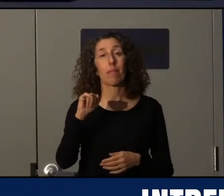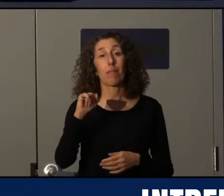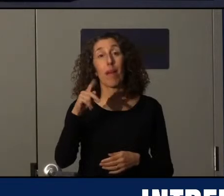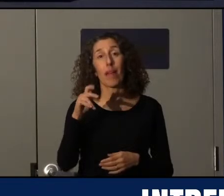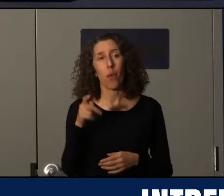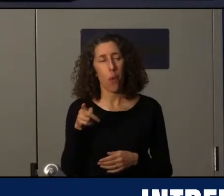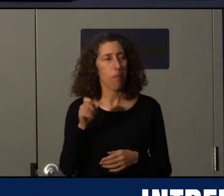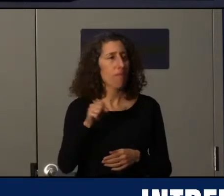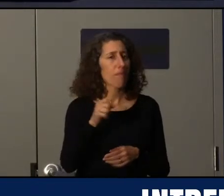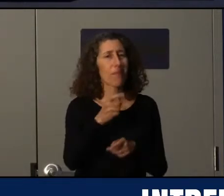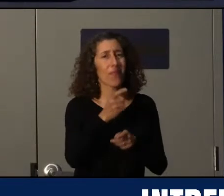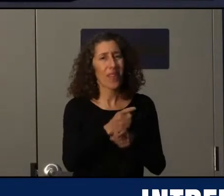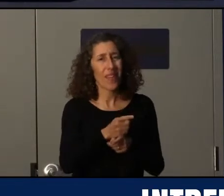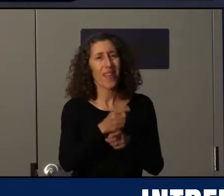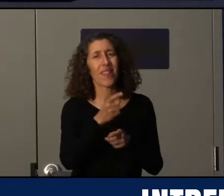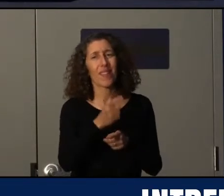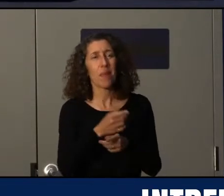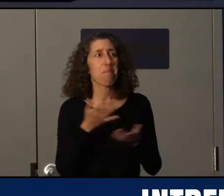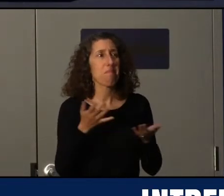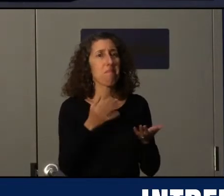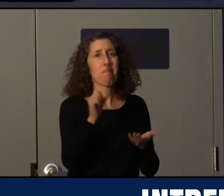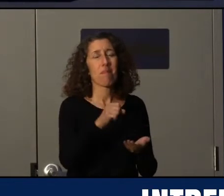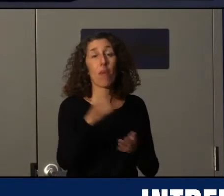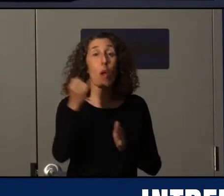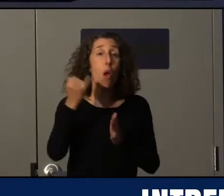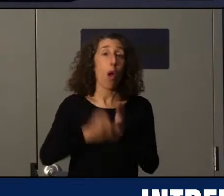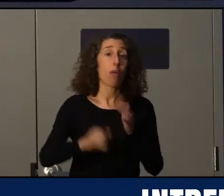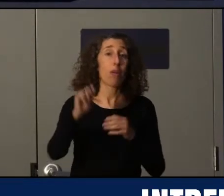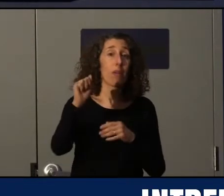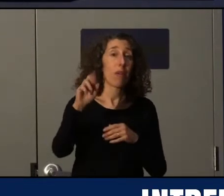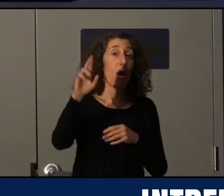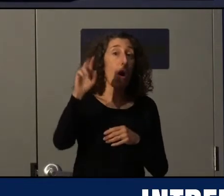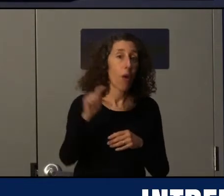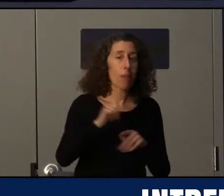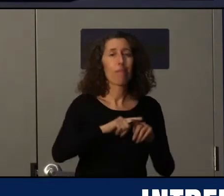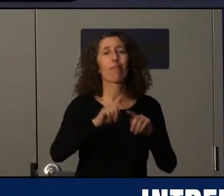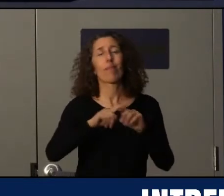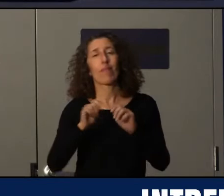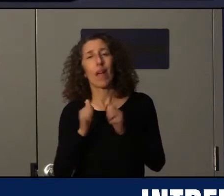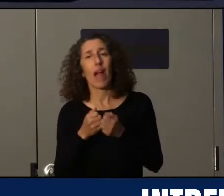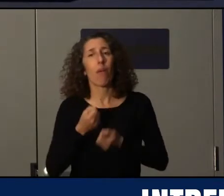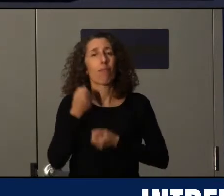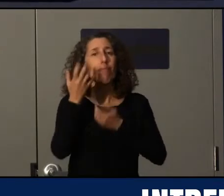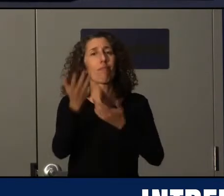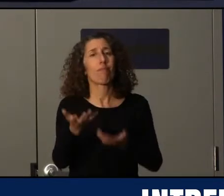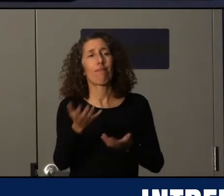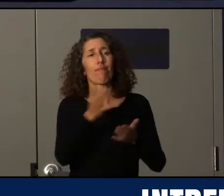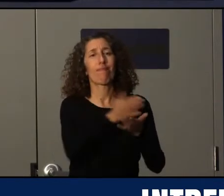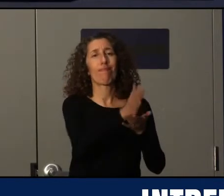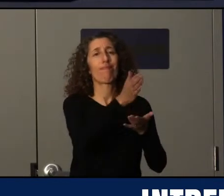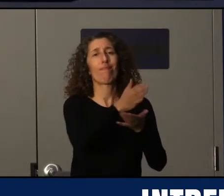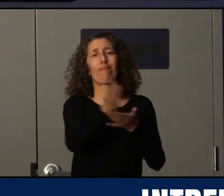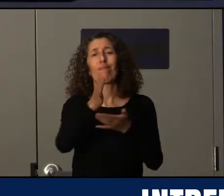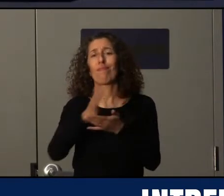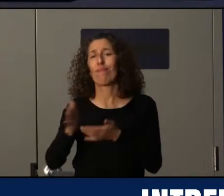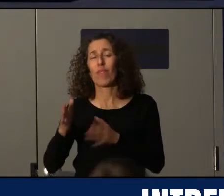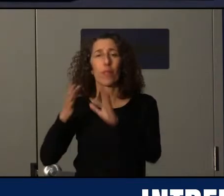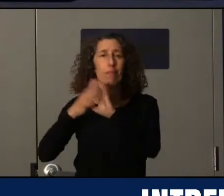And art, I guess, can take so many forms. It can be storytelling. It can be artwork. It could